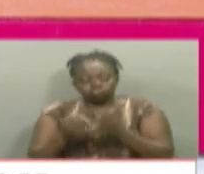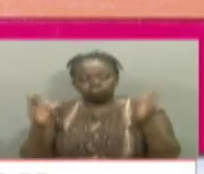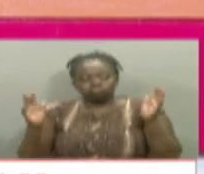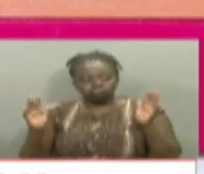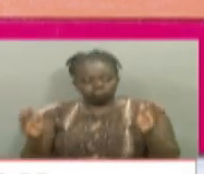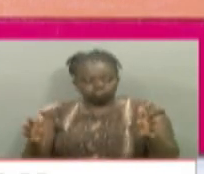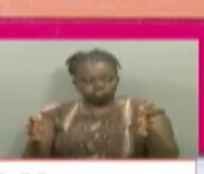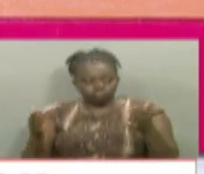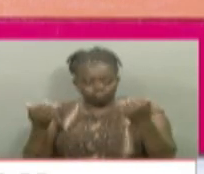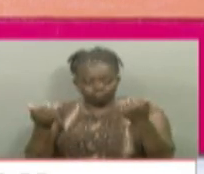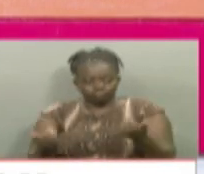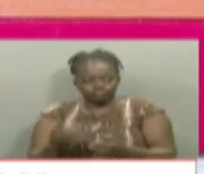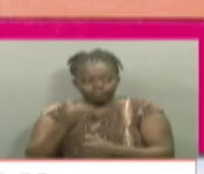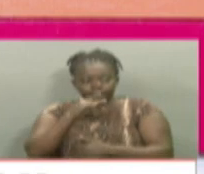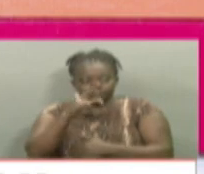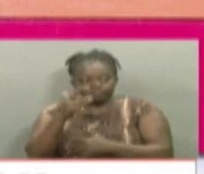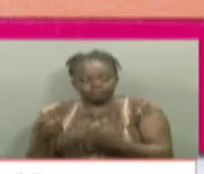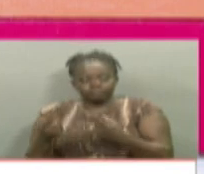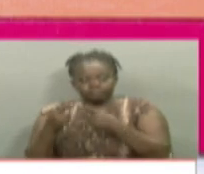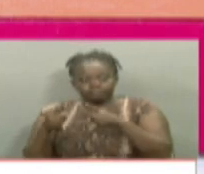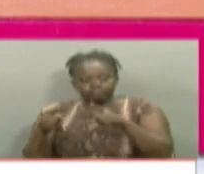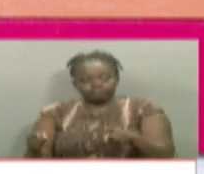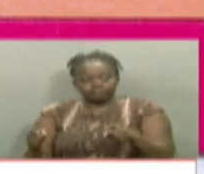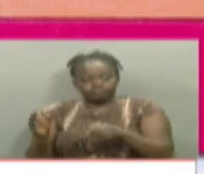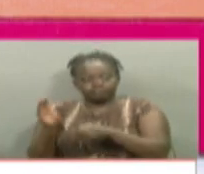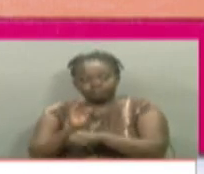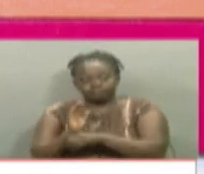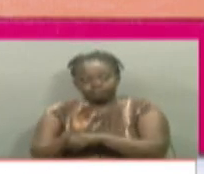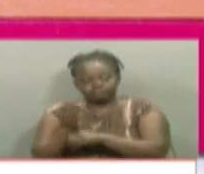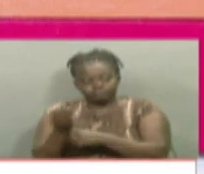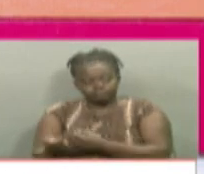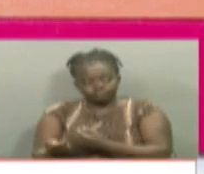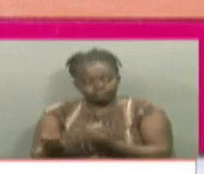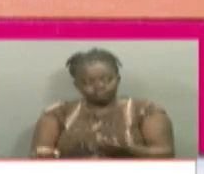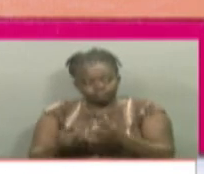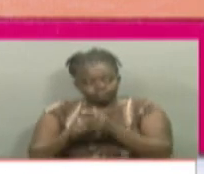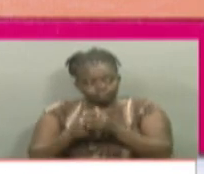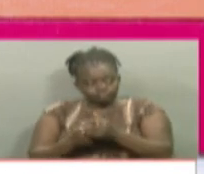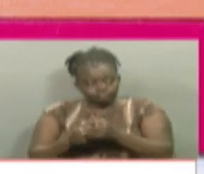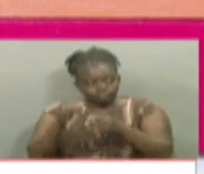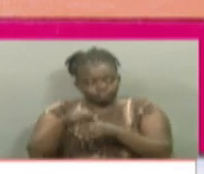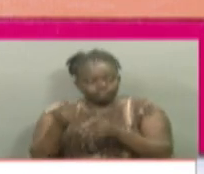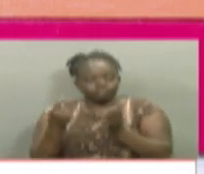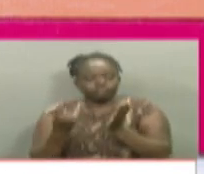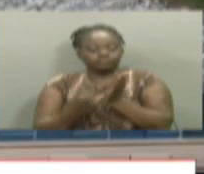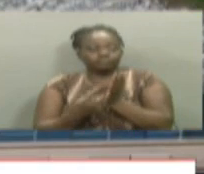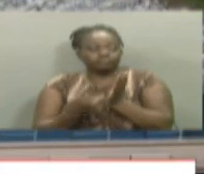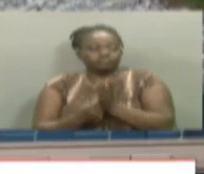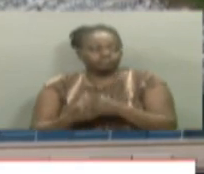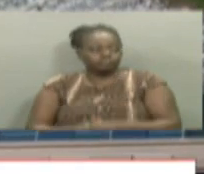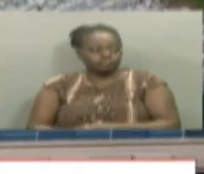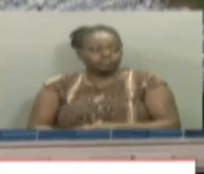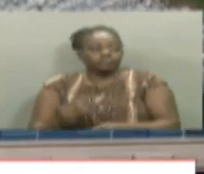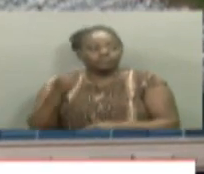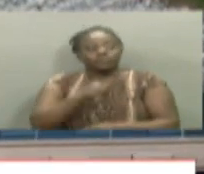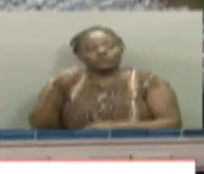empitirivu. Kakati bino abyogedde bw'abadde atongoza olukiiko olufuzi olw'aba yinginiya mu ggwanga. Olunaku